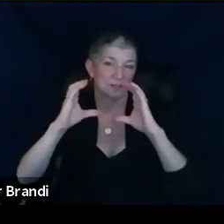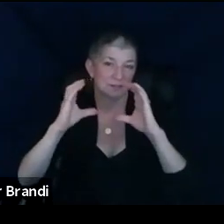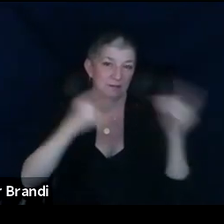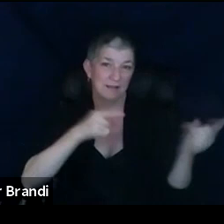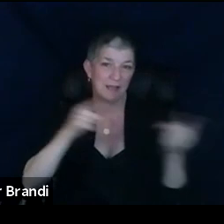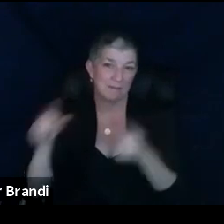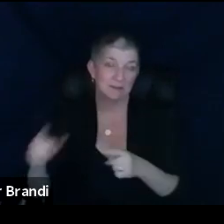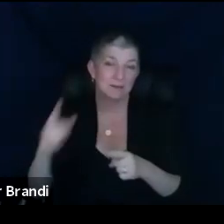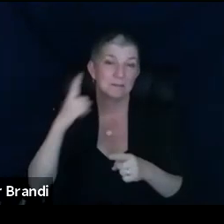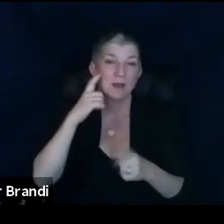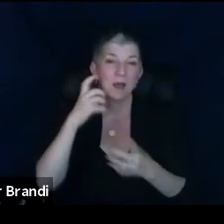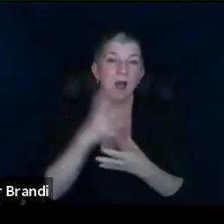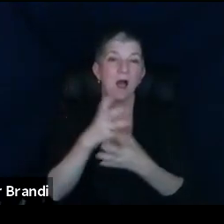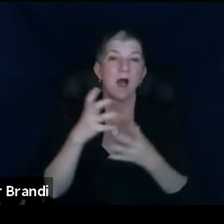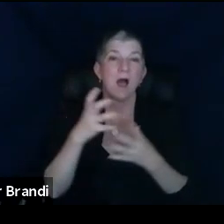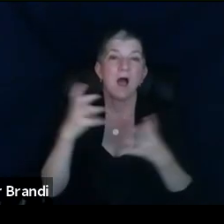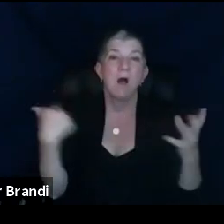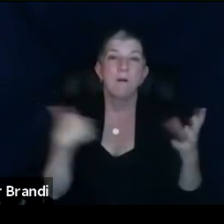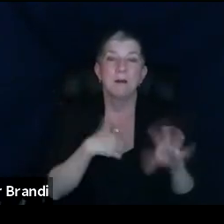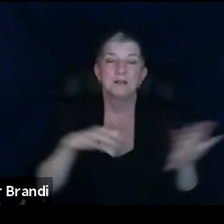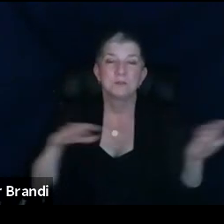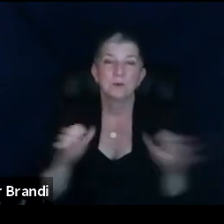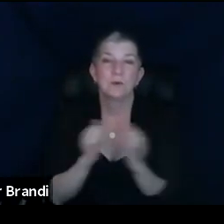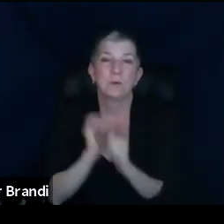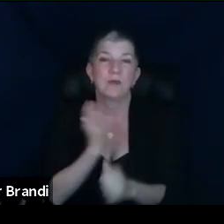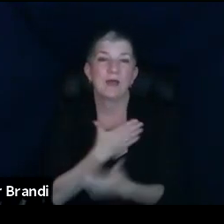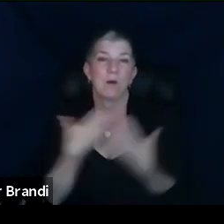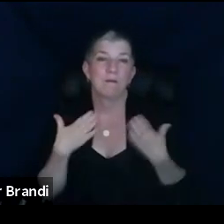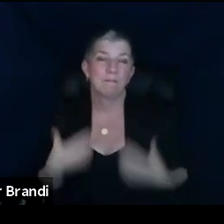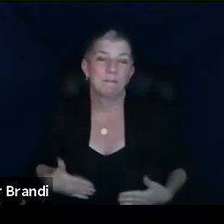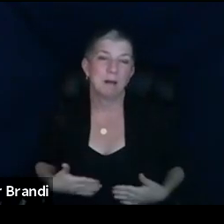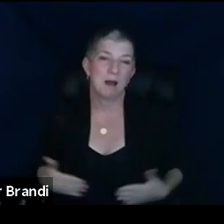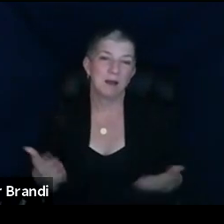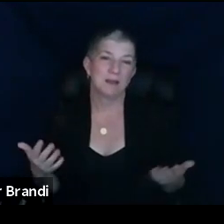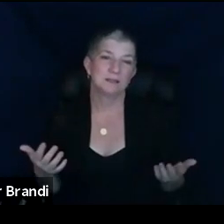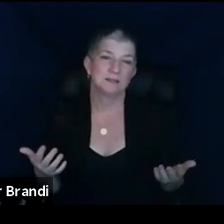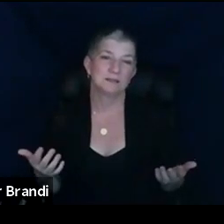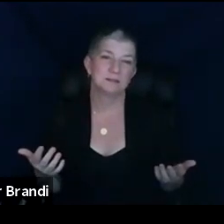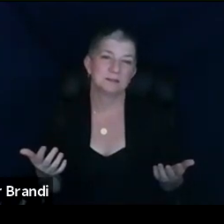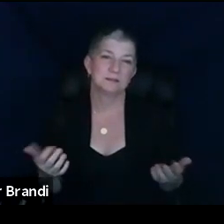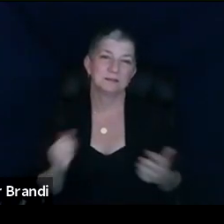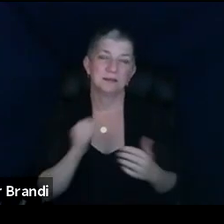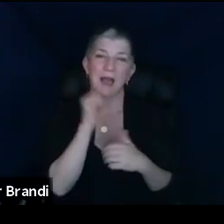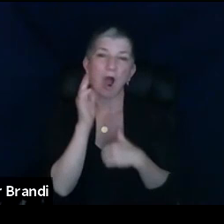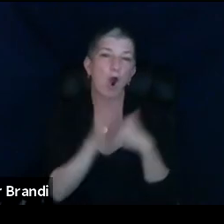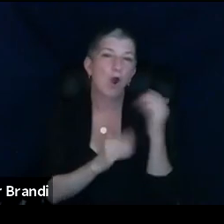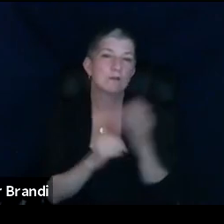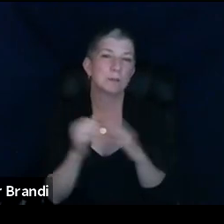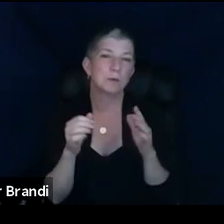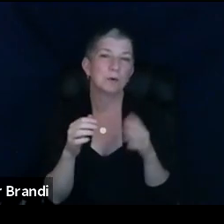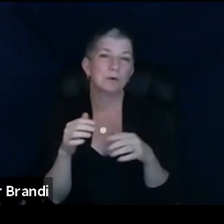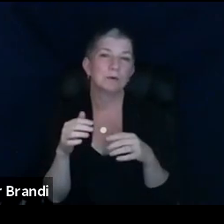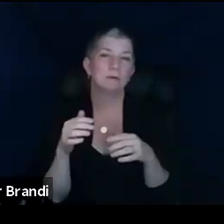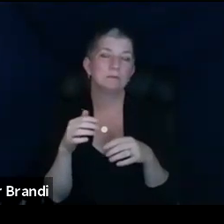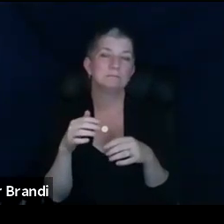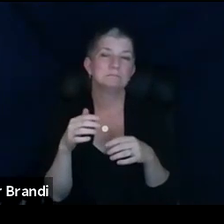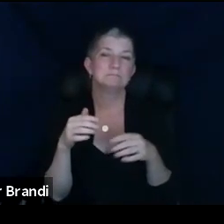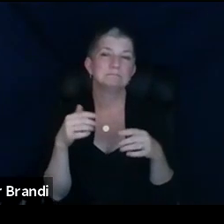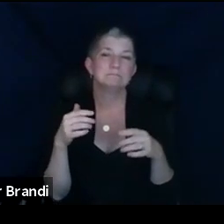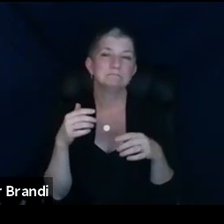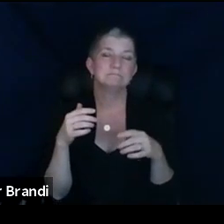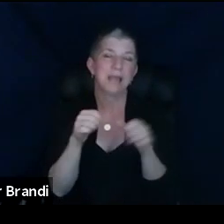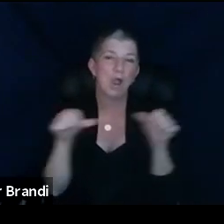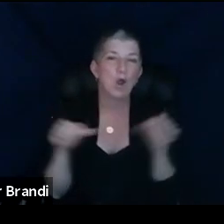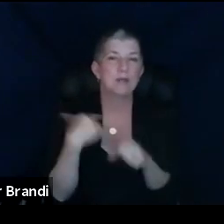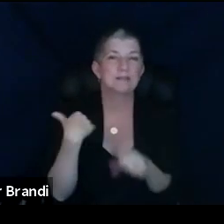because of how much we're doing with our bodies and these uncomfortable areas that we're sometimes going into, because at